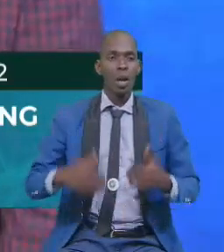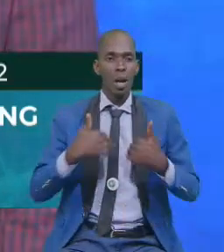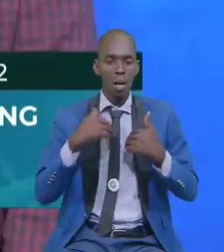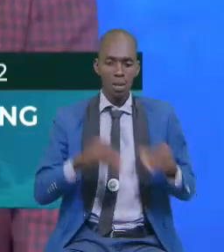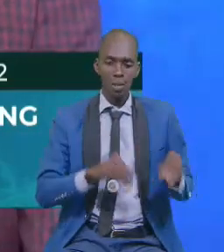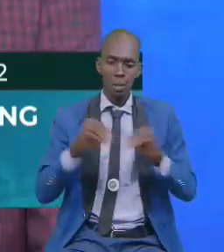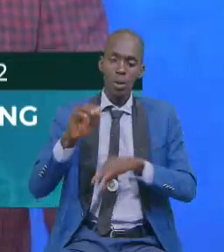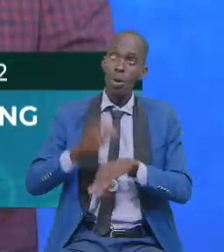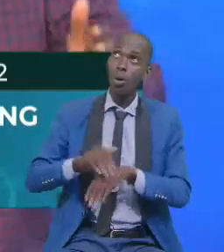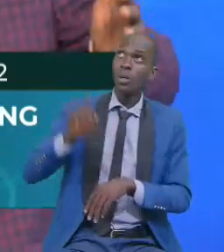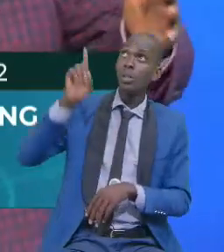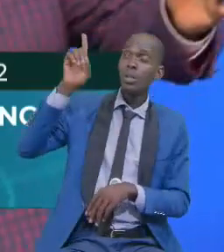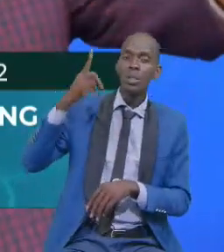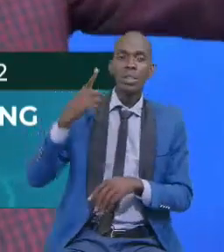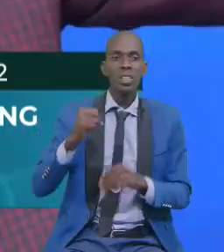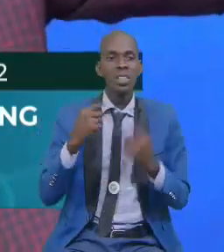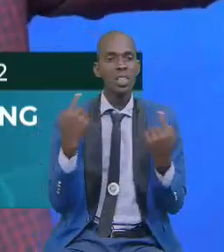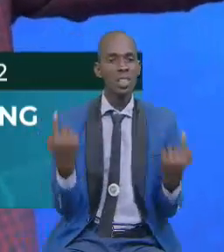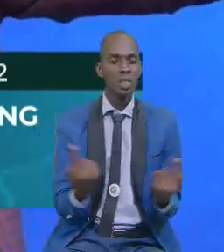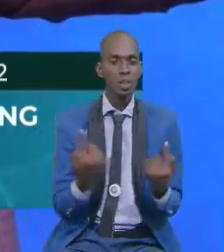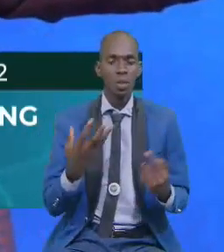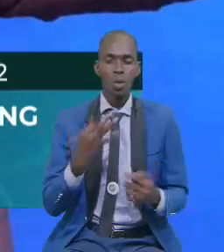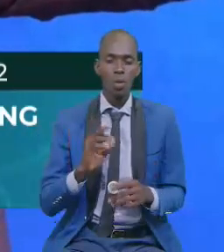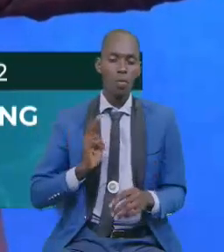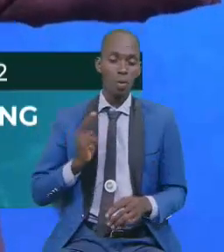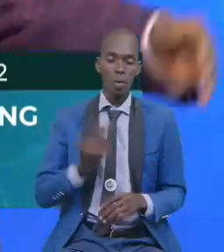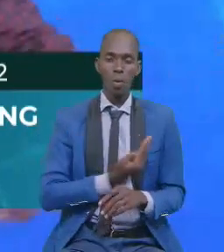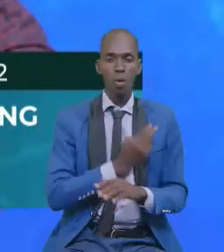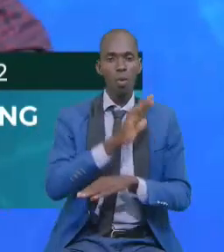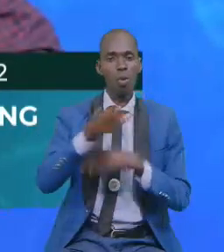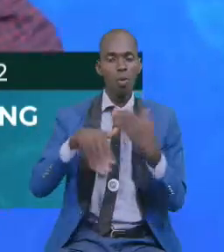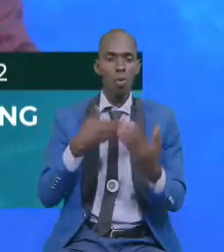him the iniquity of us all.